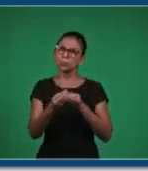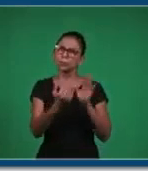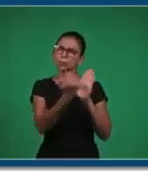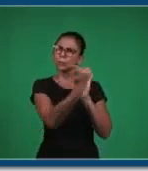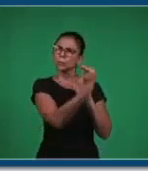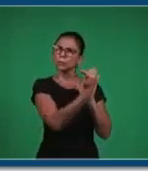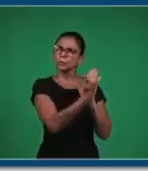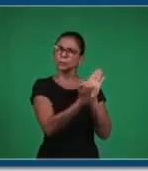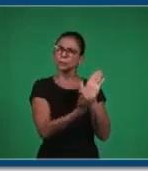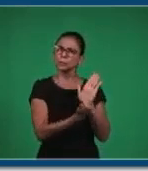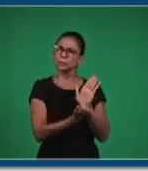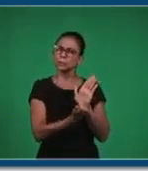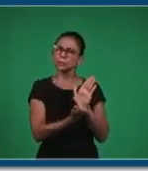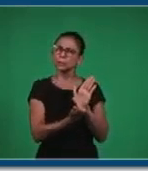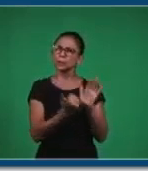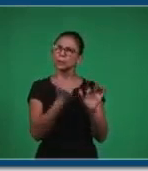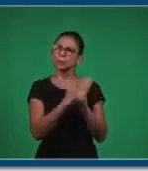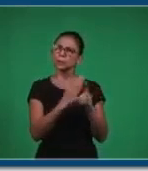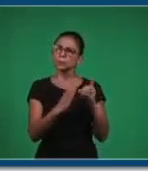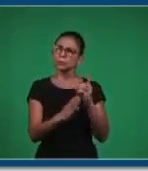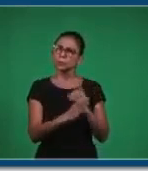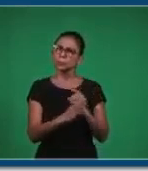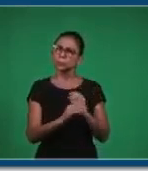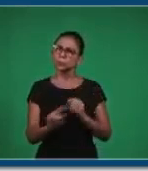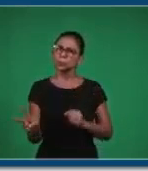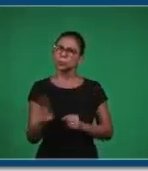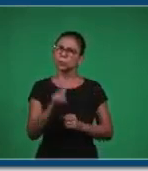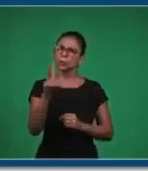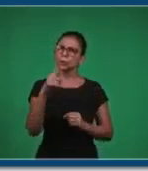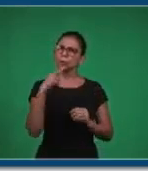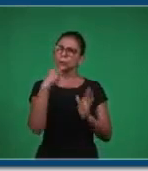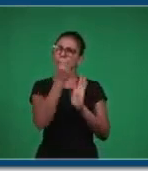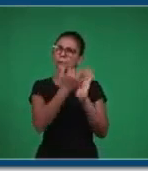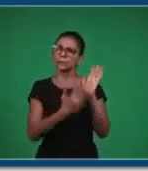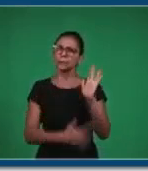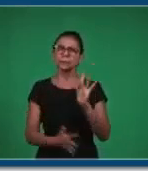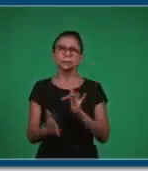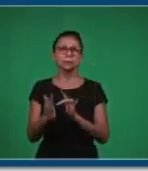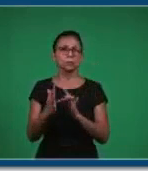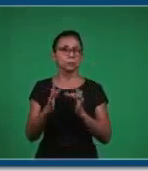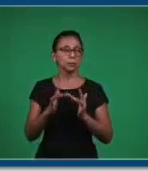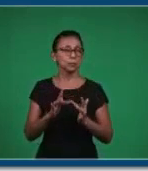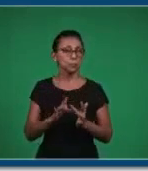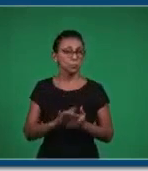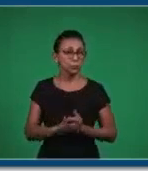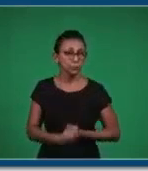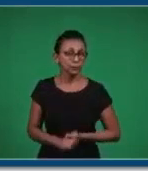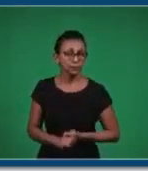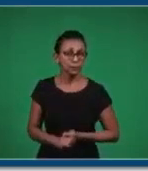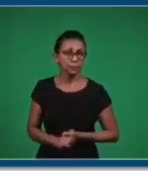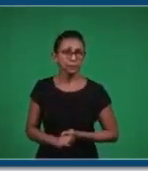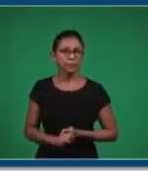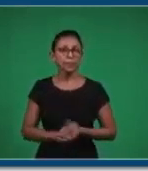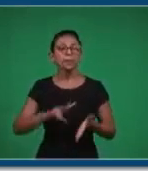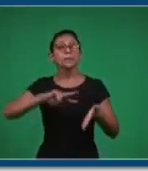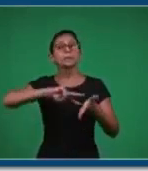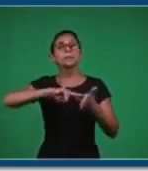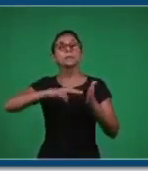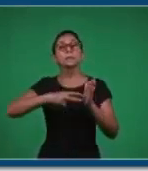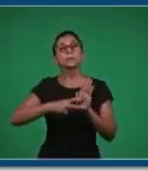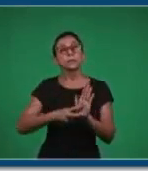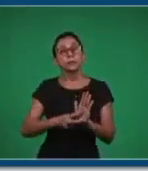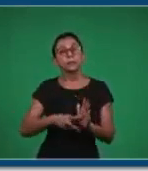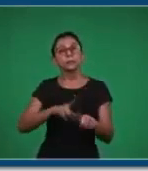organized, the worth and the meaning of the pleading for the blood of Jesus, what is the meaning of the period